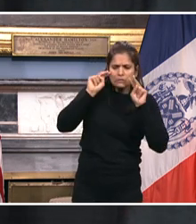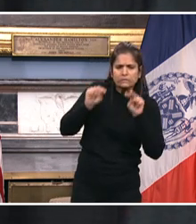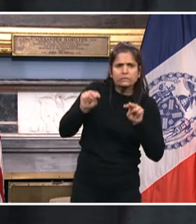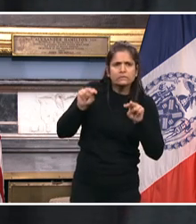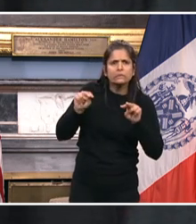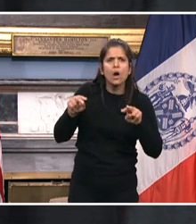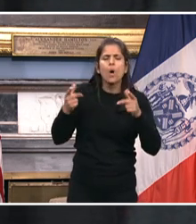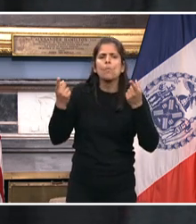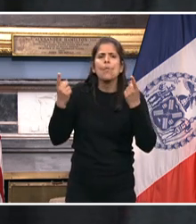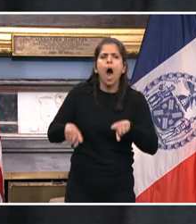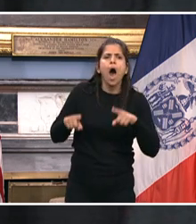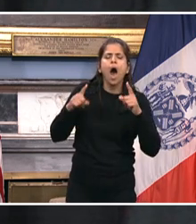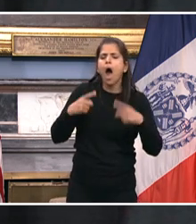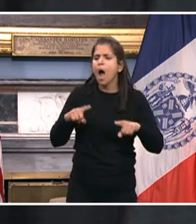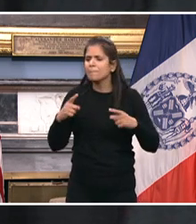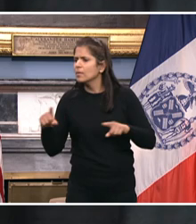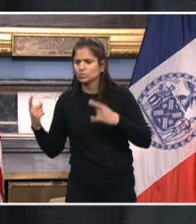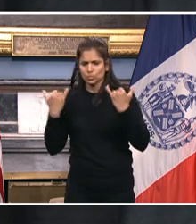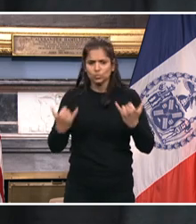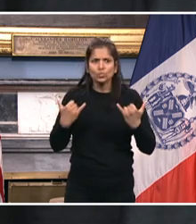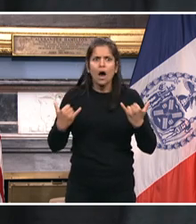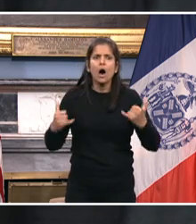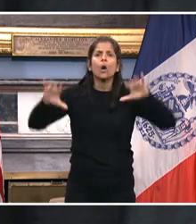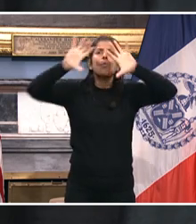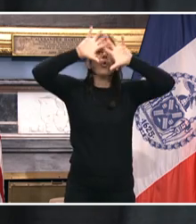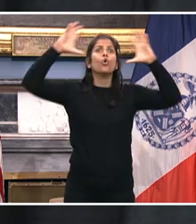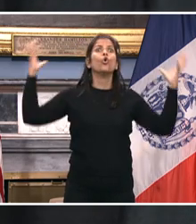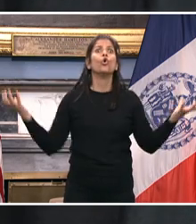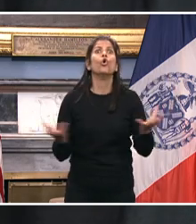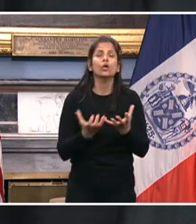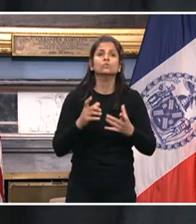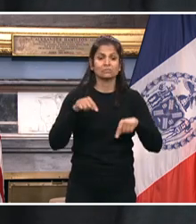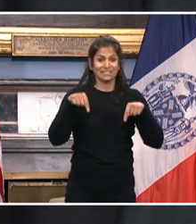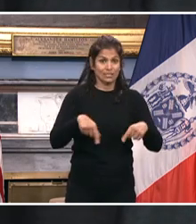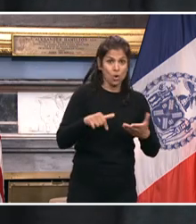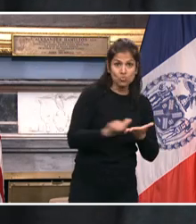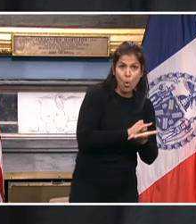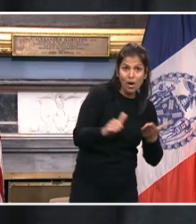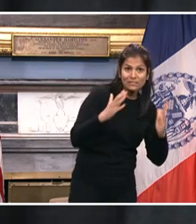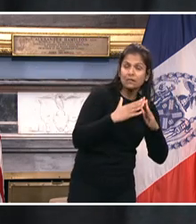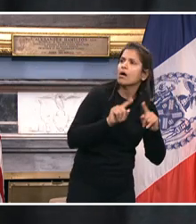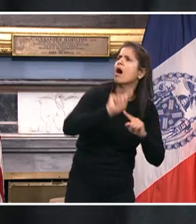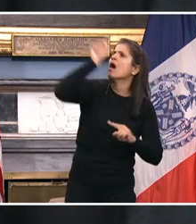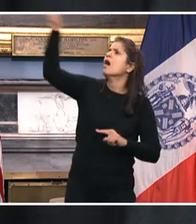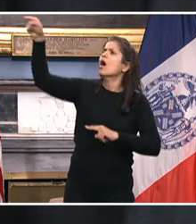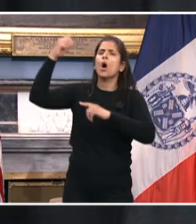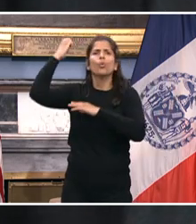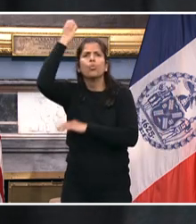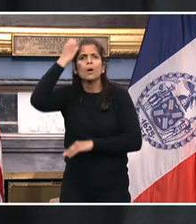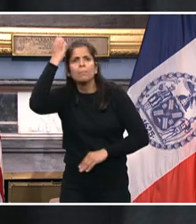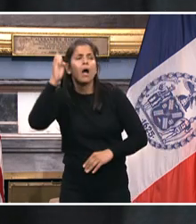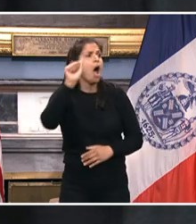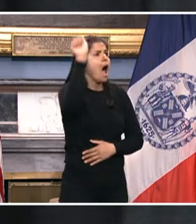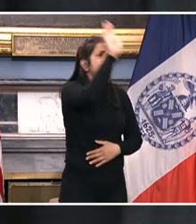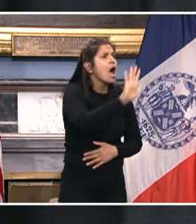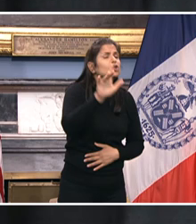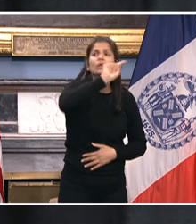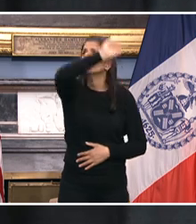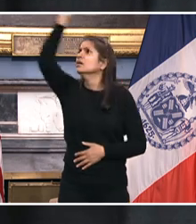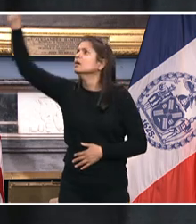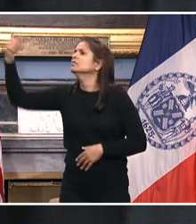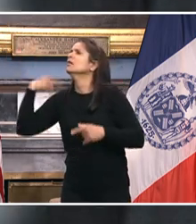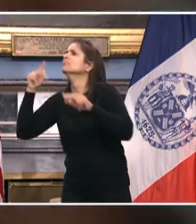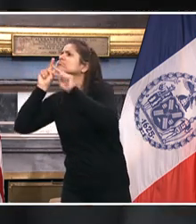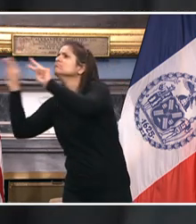the ferocity of this disease and thought we're going to need an extraordinary amount of beds and medical personnel. Even